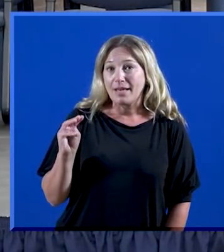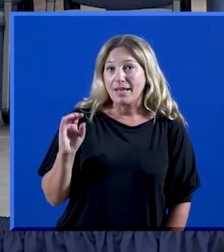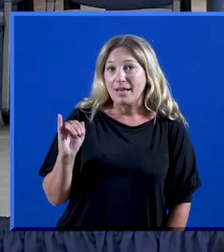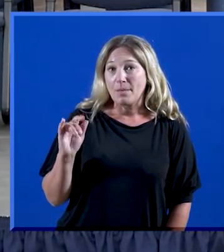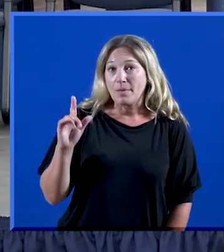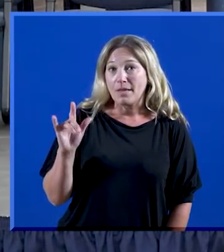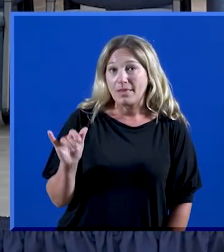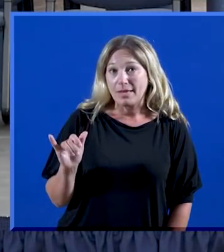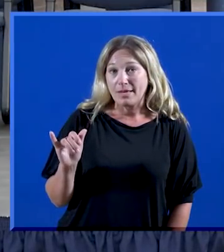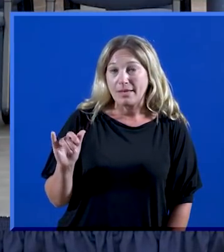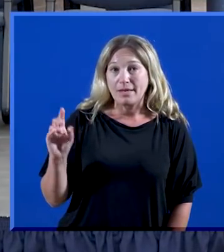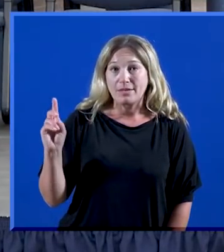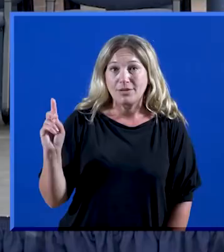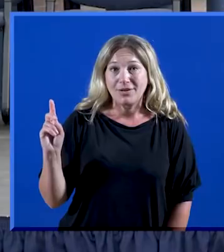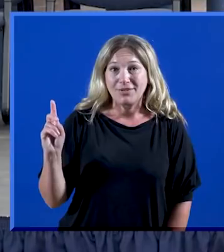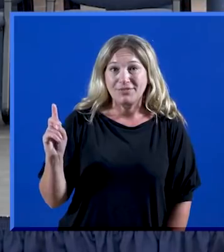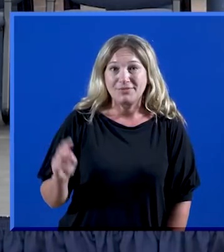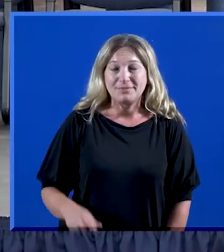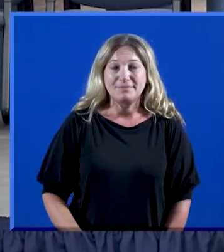Emily DeHaro.